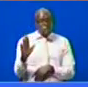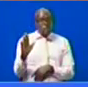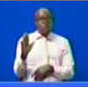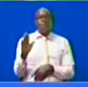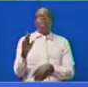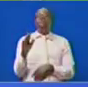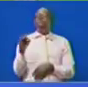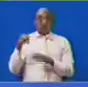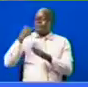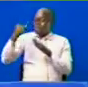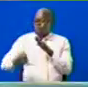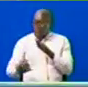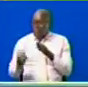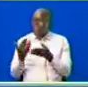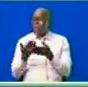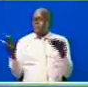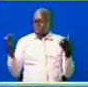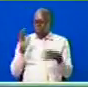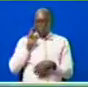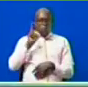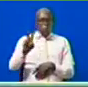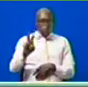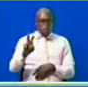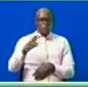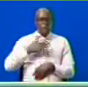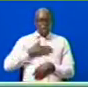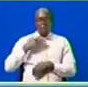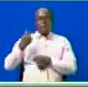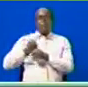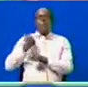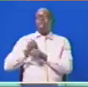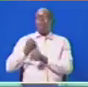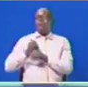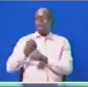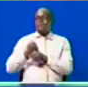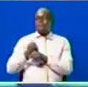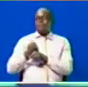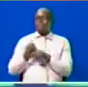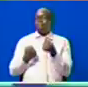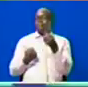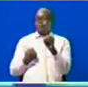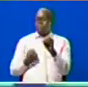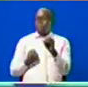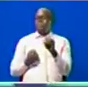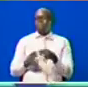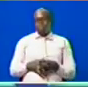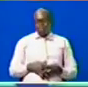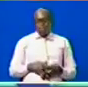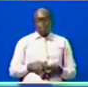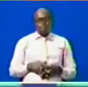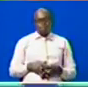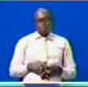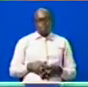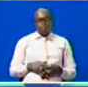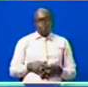Fidelity Insurance was somewhere keenly noting our effort. So it was